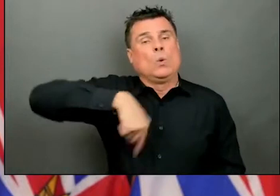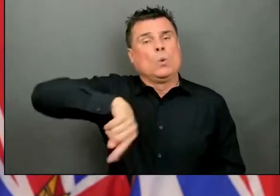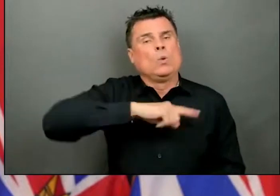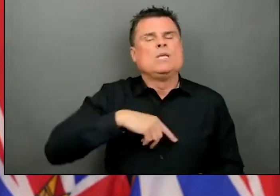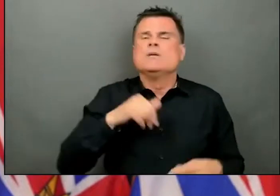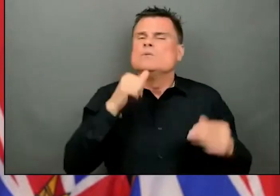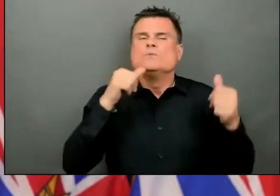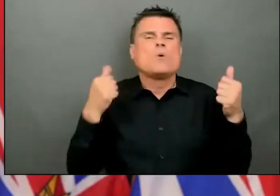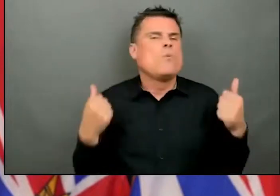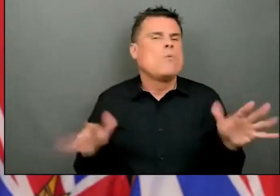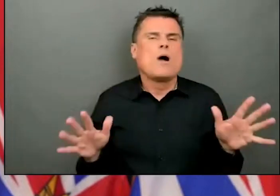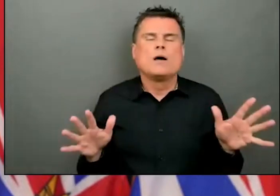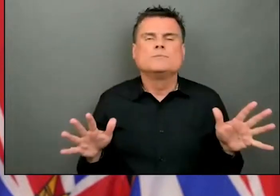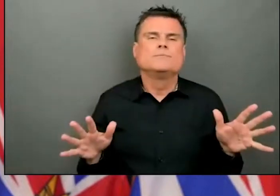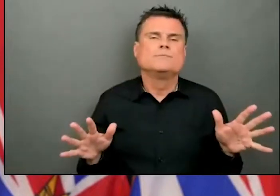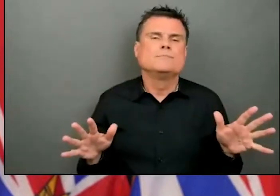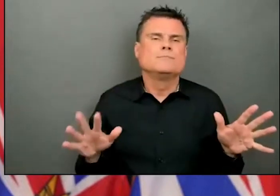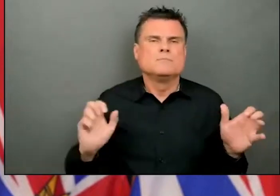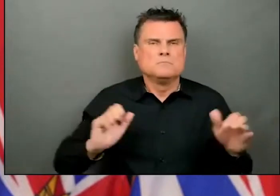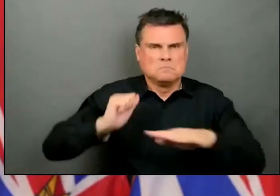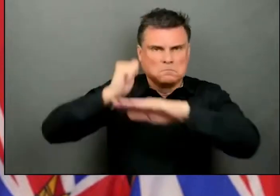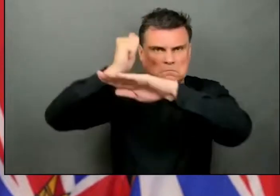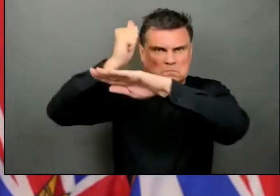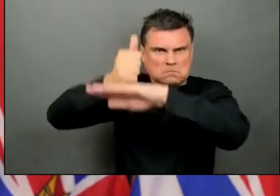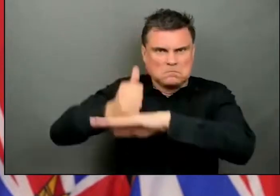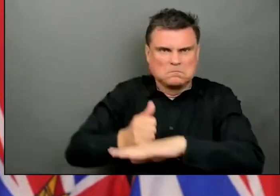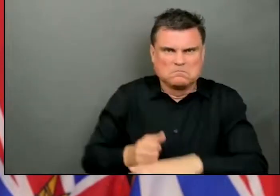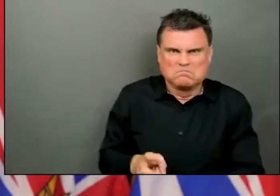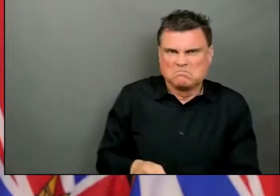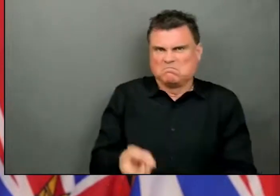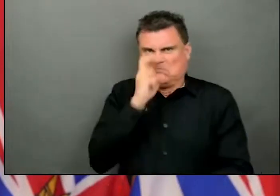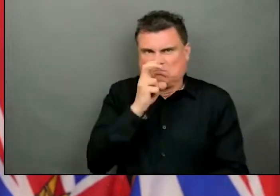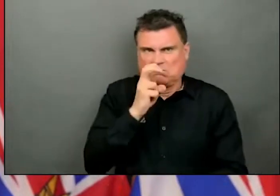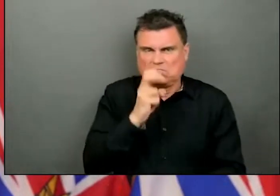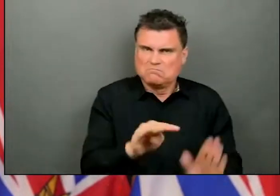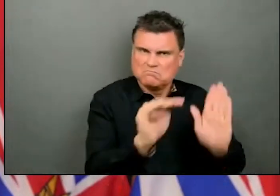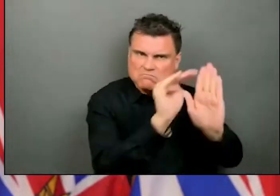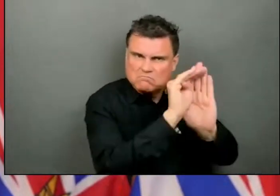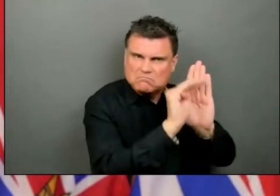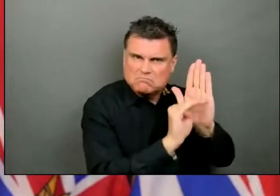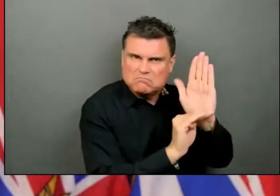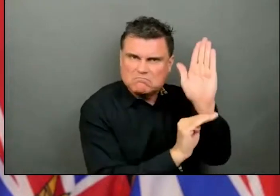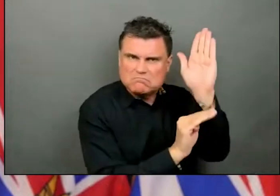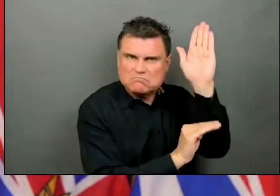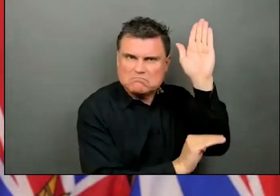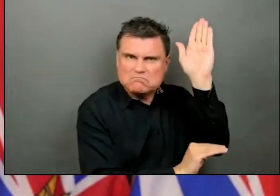objective here, which is to collectively say let's redouble our efforts, let's